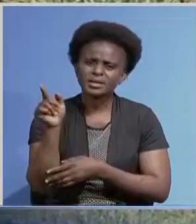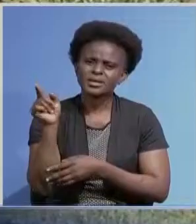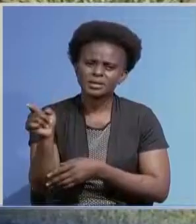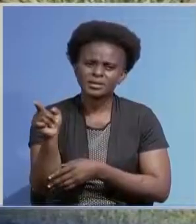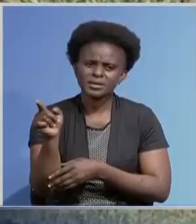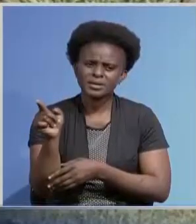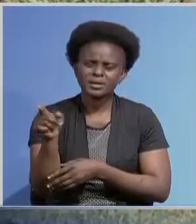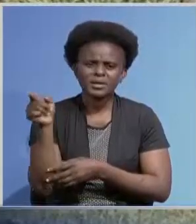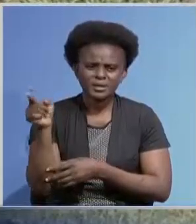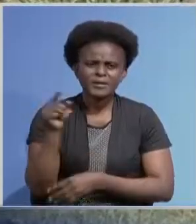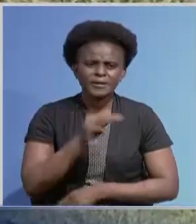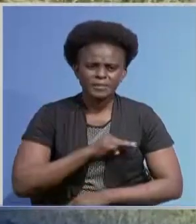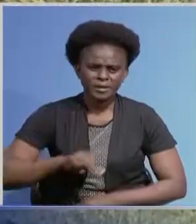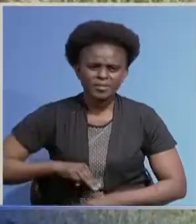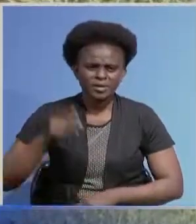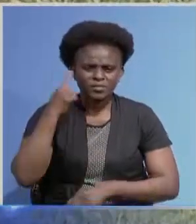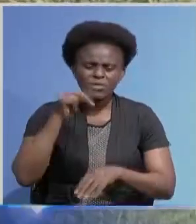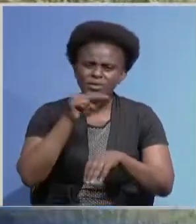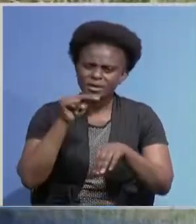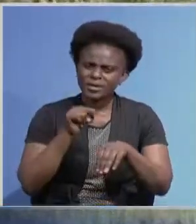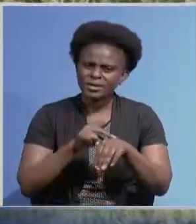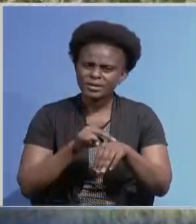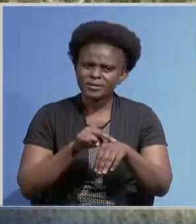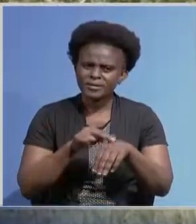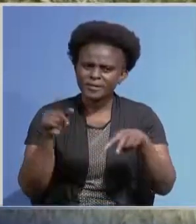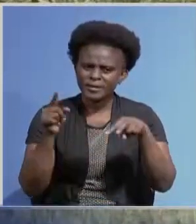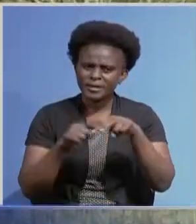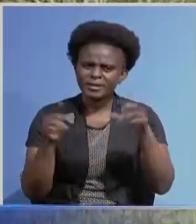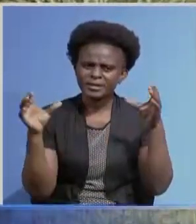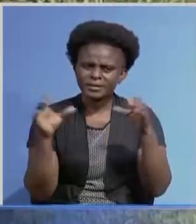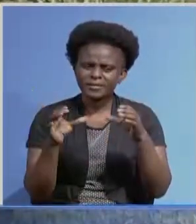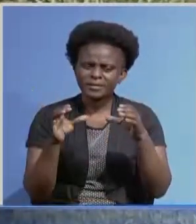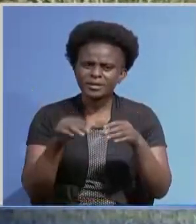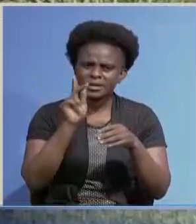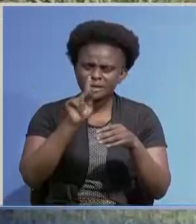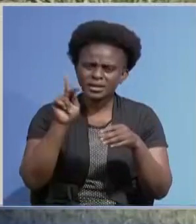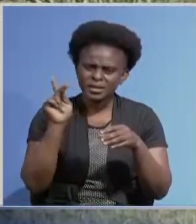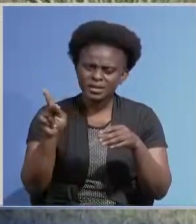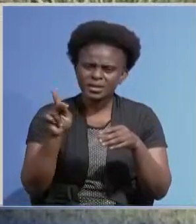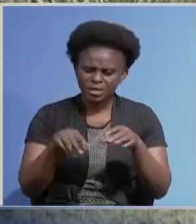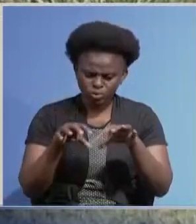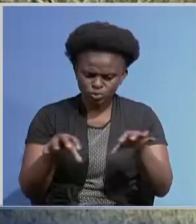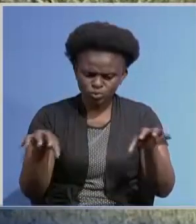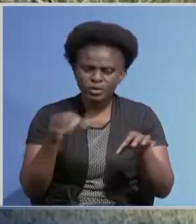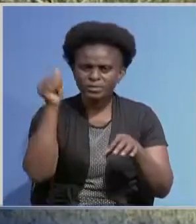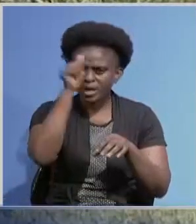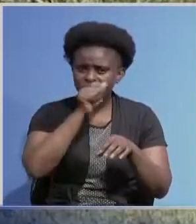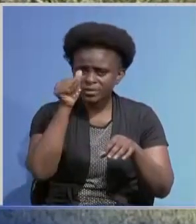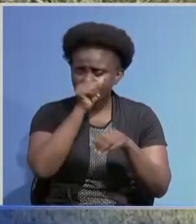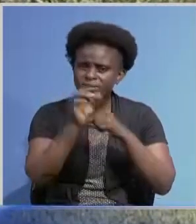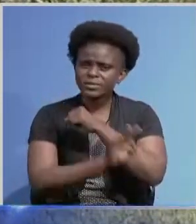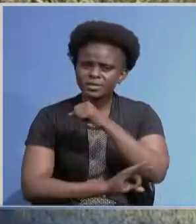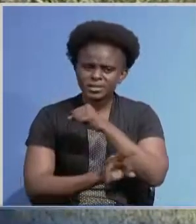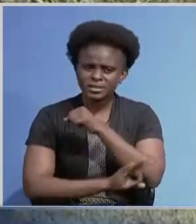the founding member. I don't know if you know this. He's the Kenneth Kaunda Children of Africa